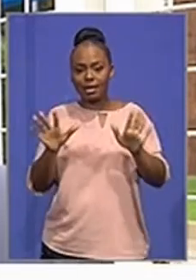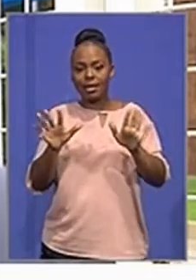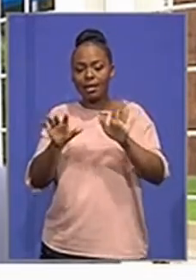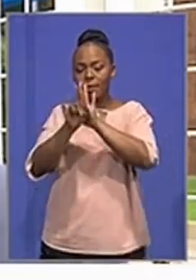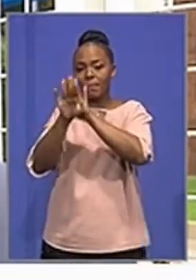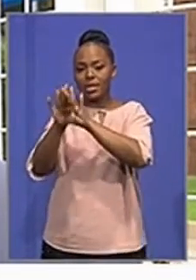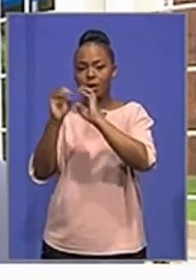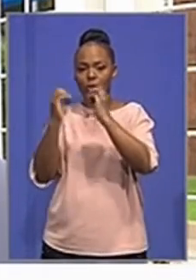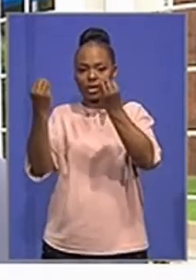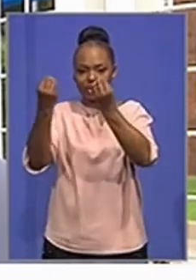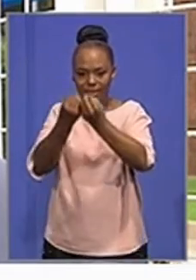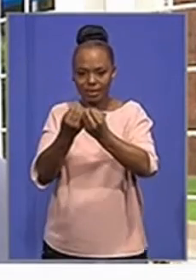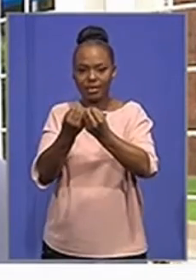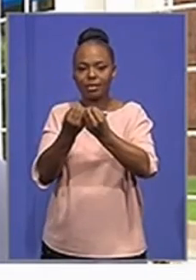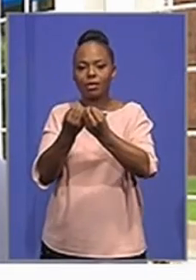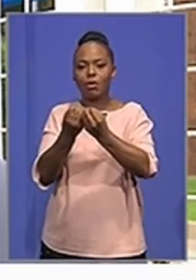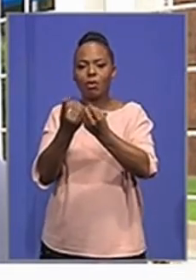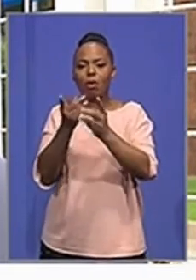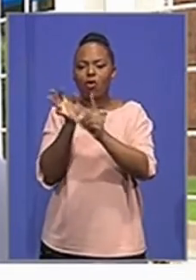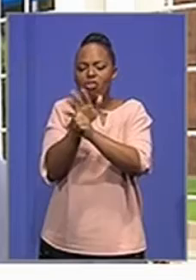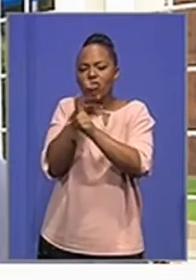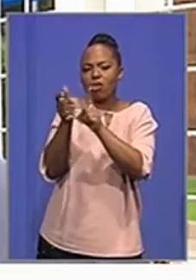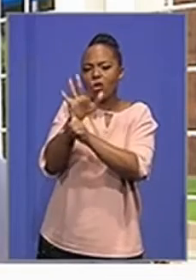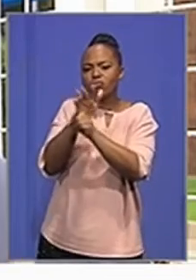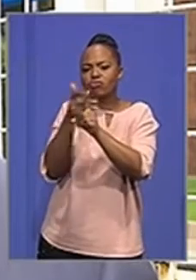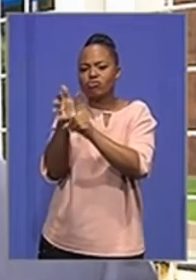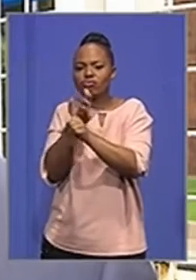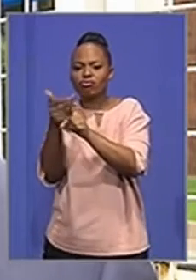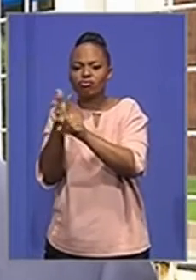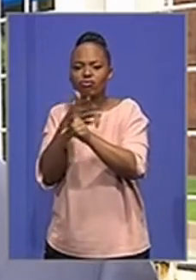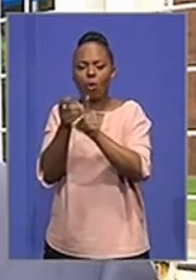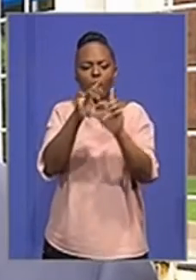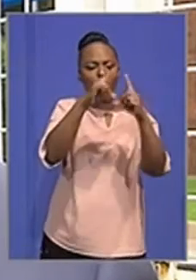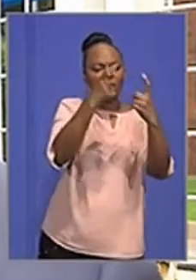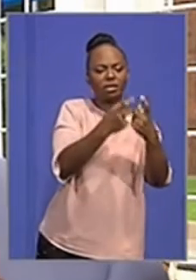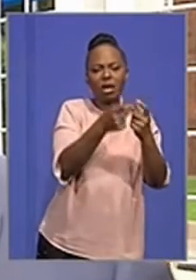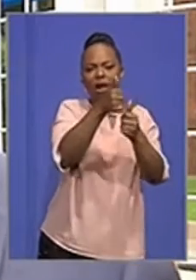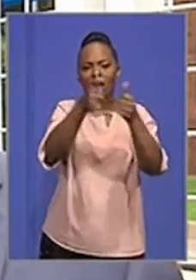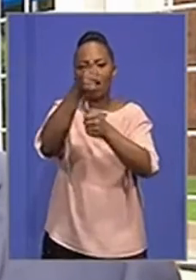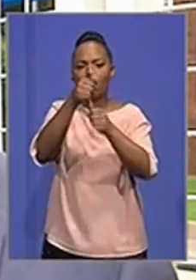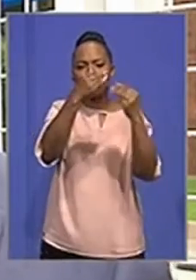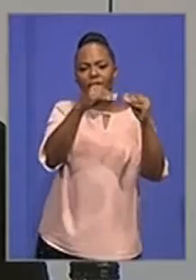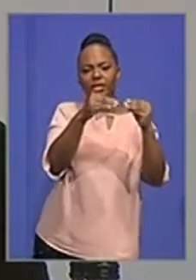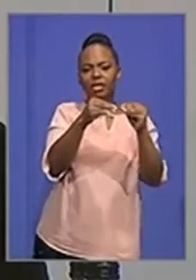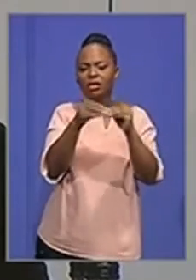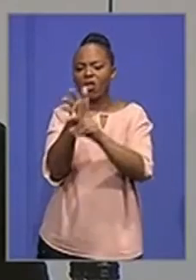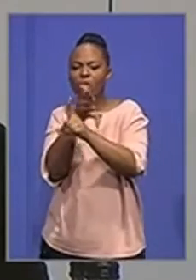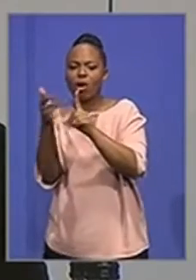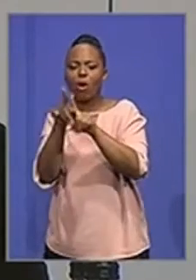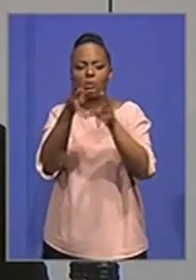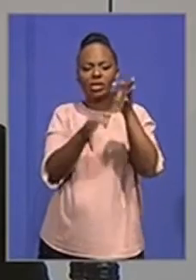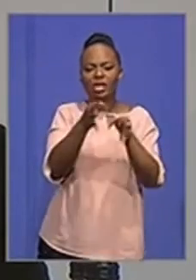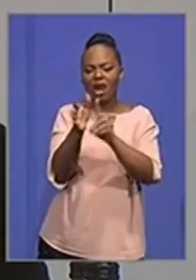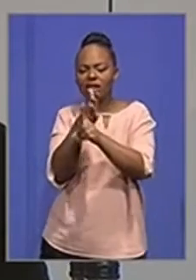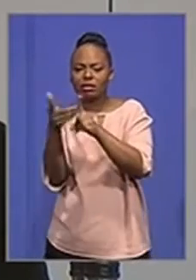organizations should avoid being influenced by commercial and also political interests. Impa